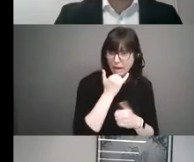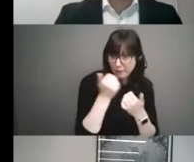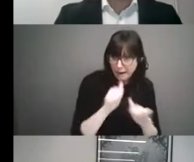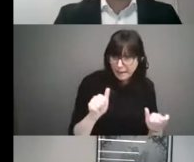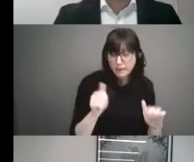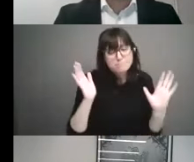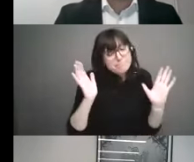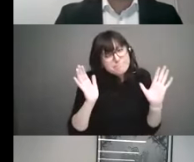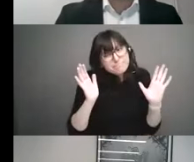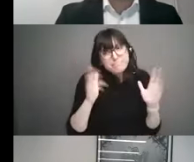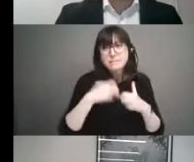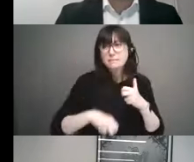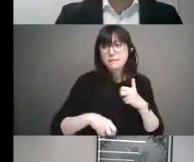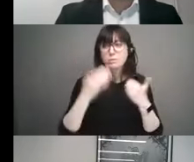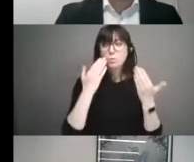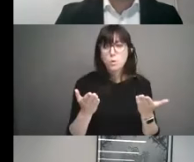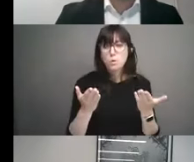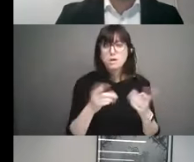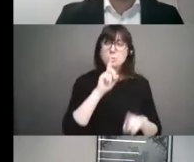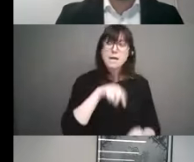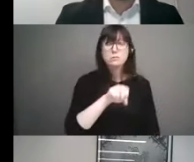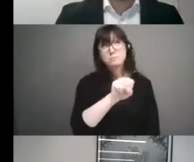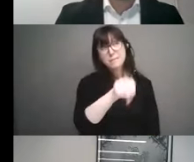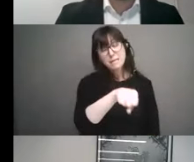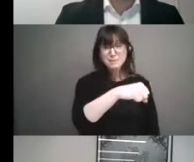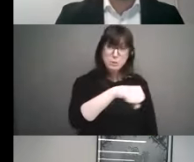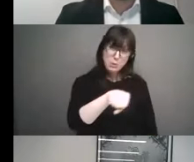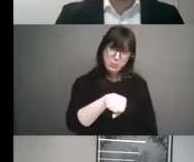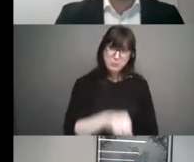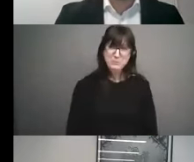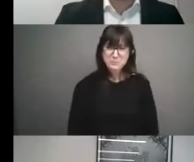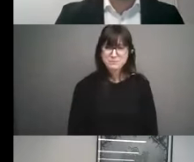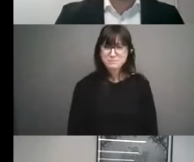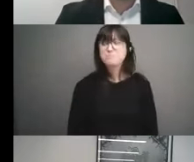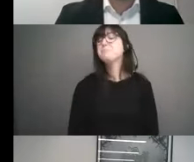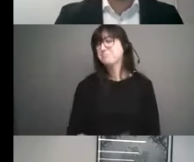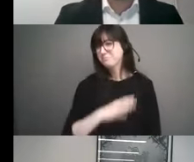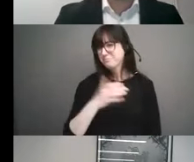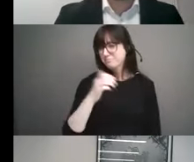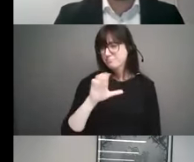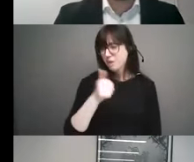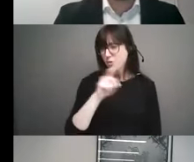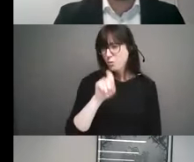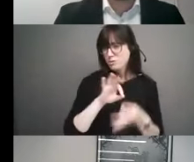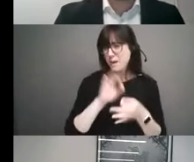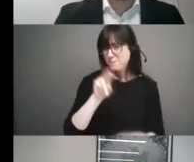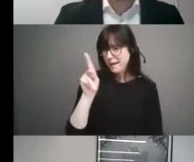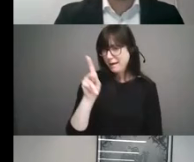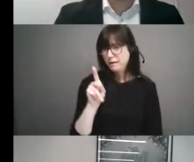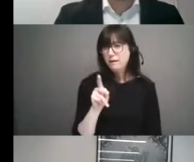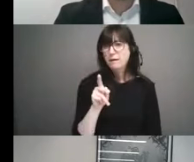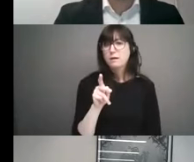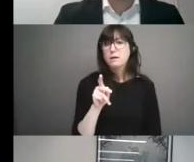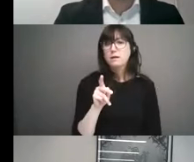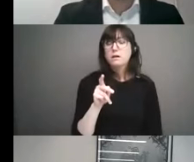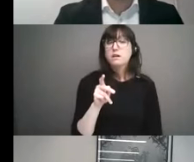So, so the answer is yes and no. Another question just in relating to banks was, does